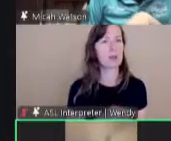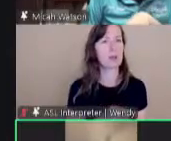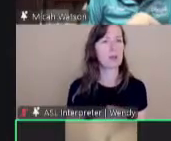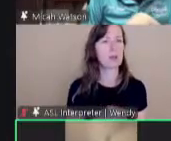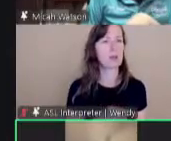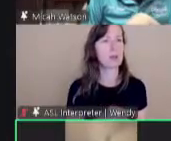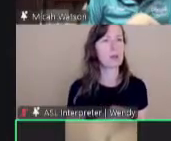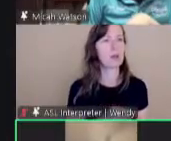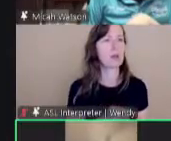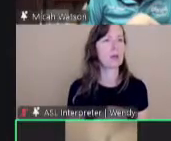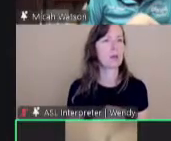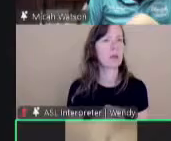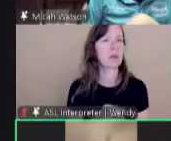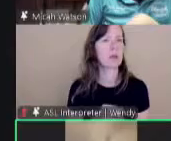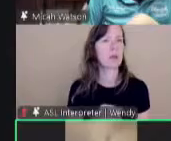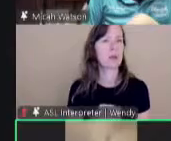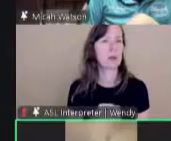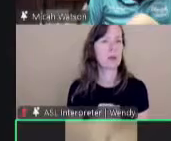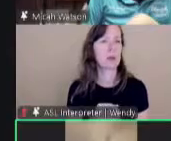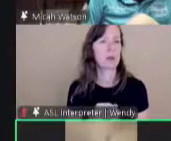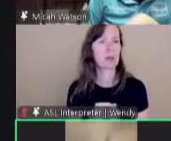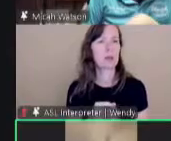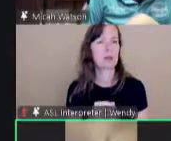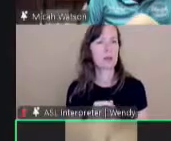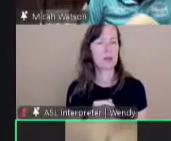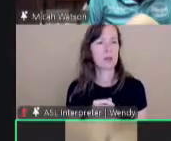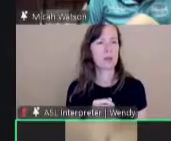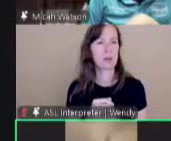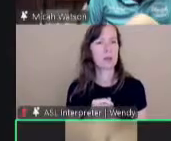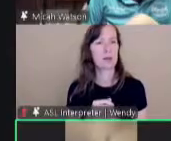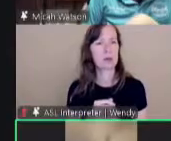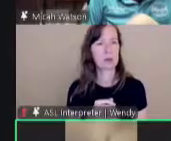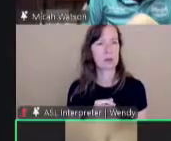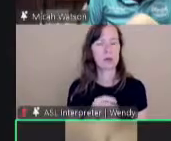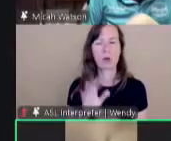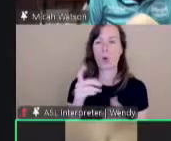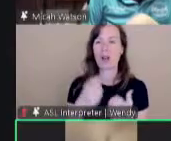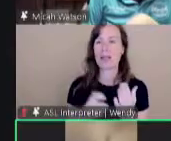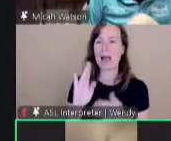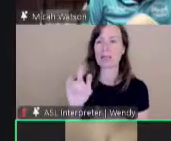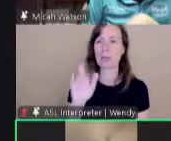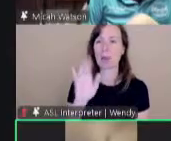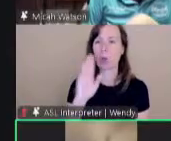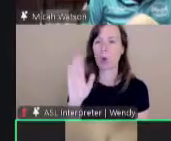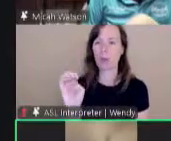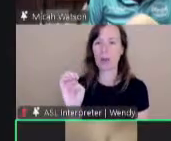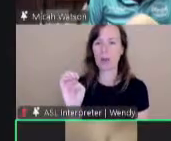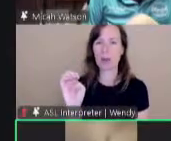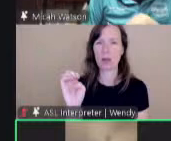Point, what do we say? 6299. Your tax bill would be